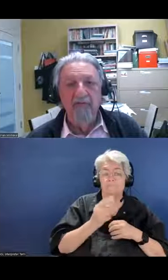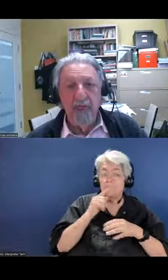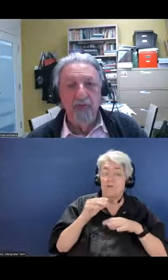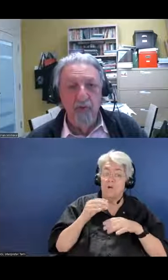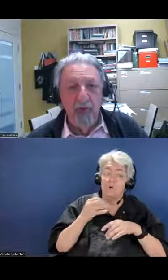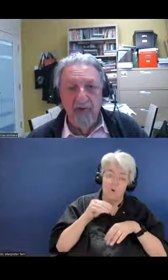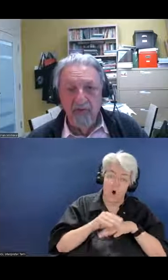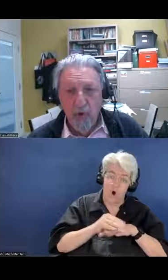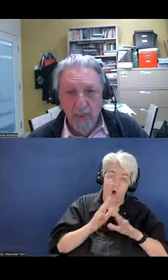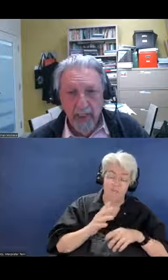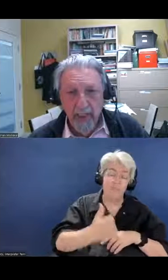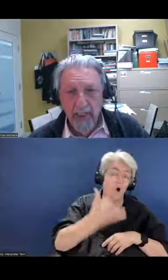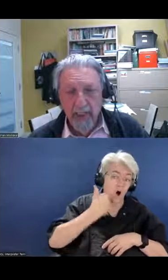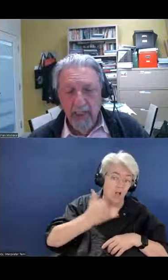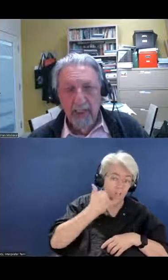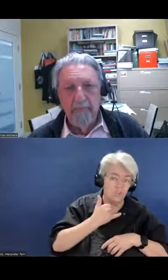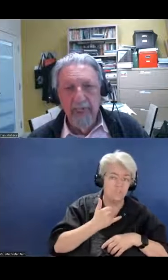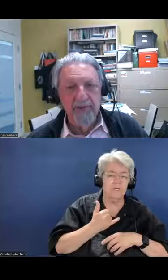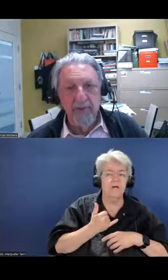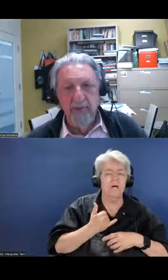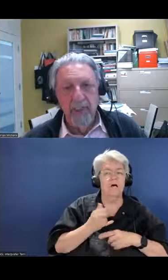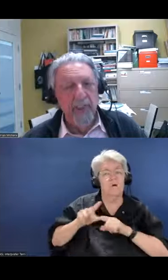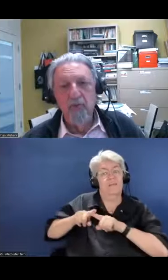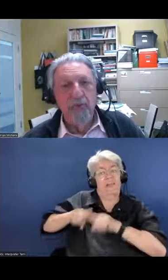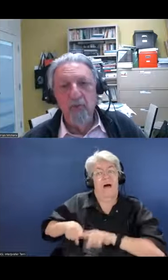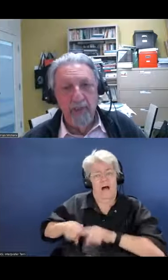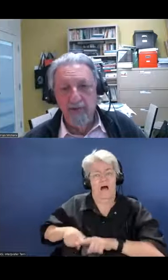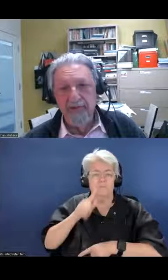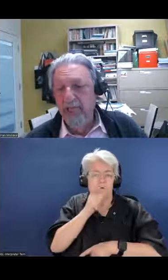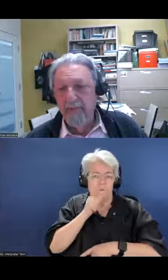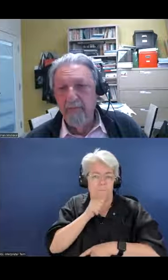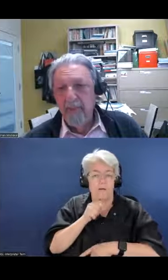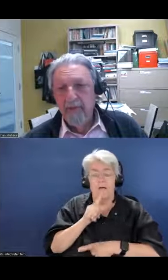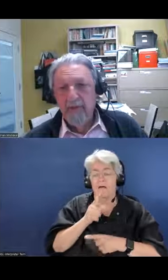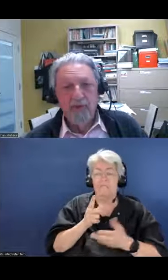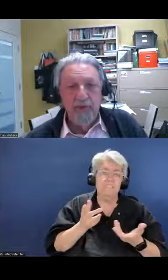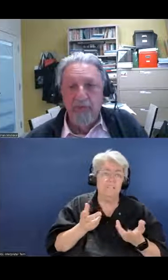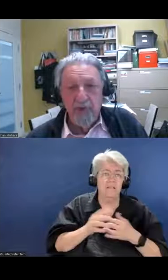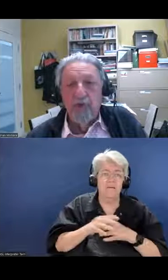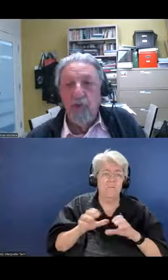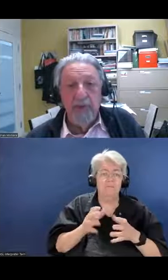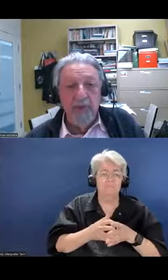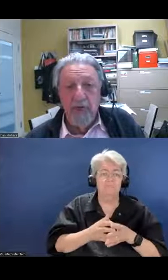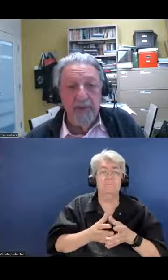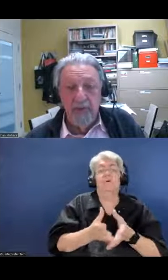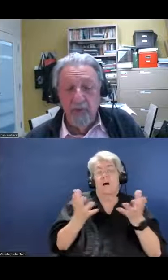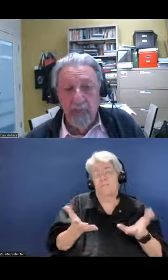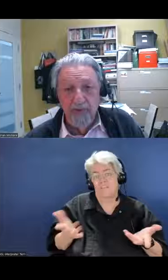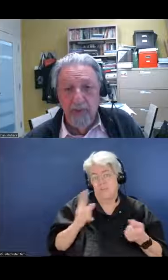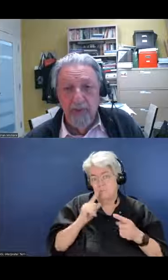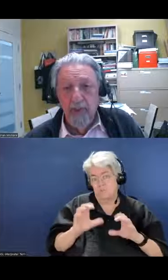on the lifeline as a way of coping. And basically, they do a lot of the same sorts of things you would do in a